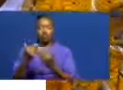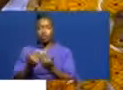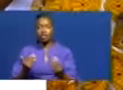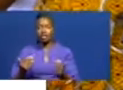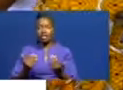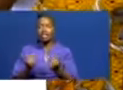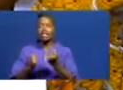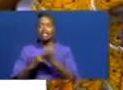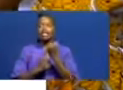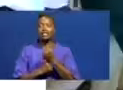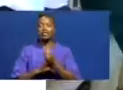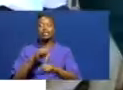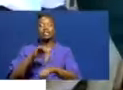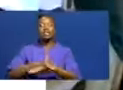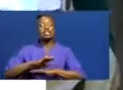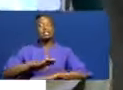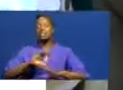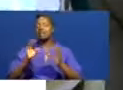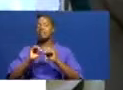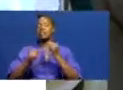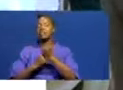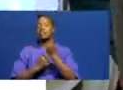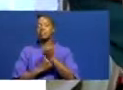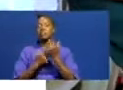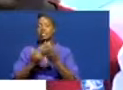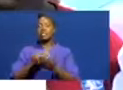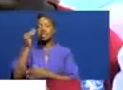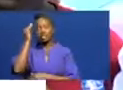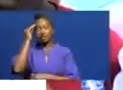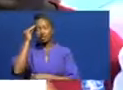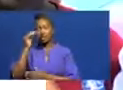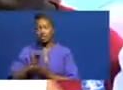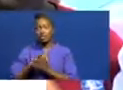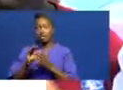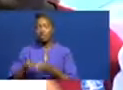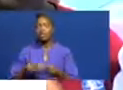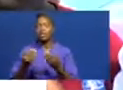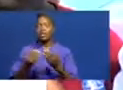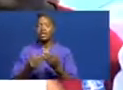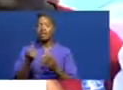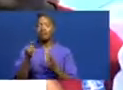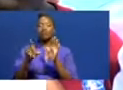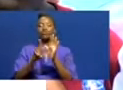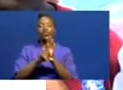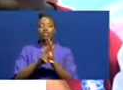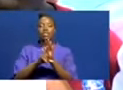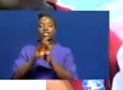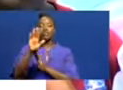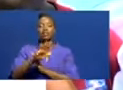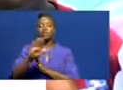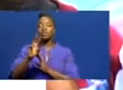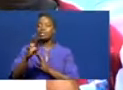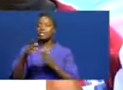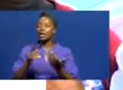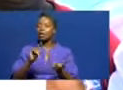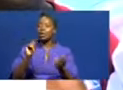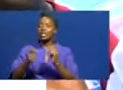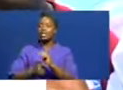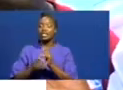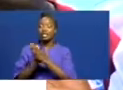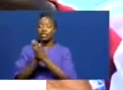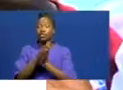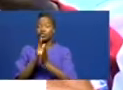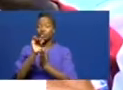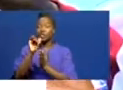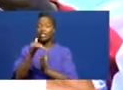bursaries they get is not enough to support their children's education. And we'll bring a few legislations into the house to see how we can change this narrative so